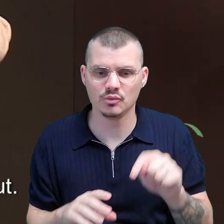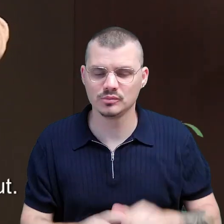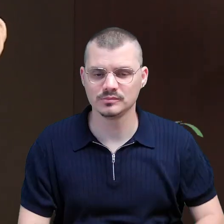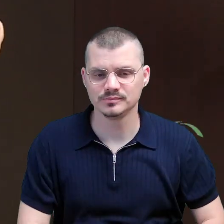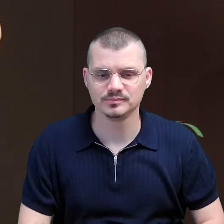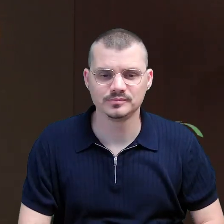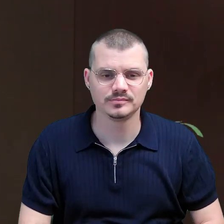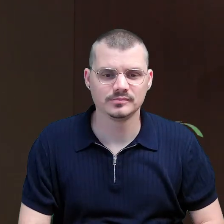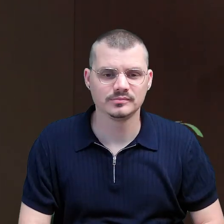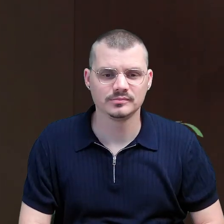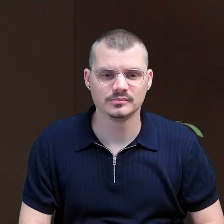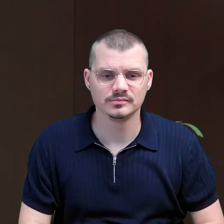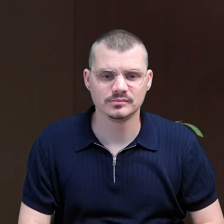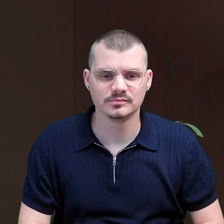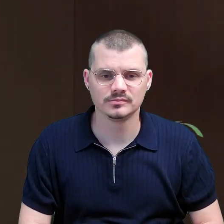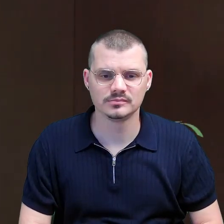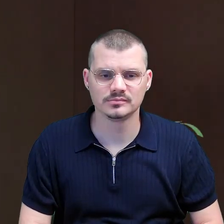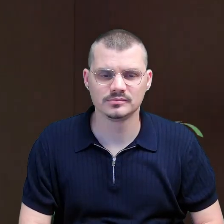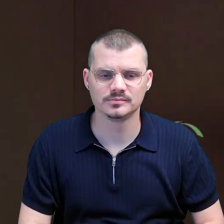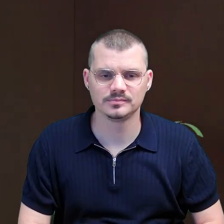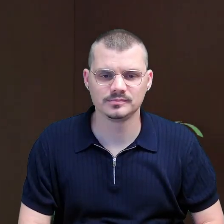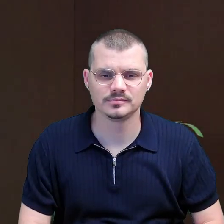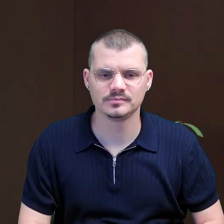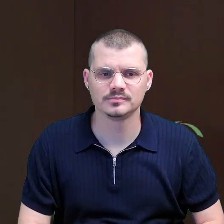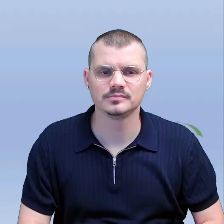that out.